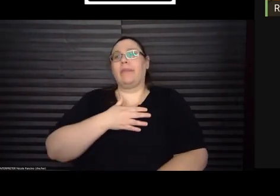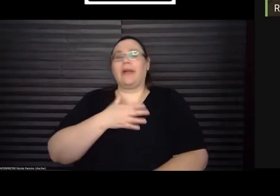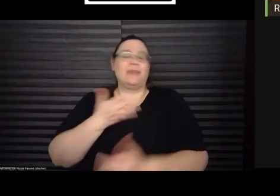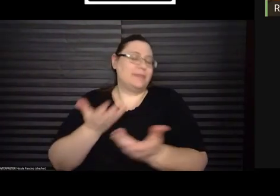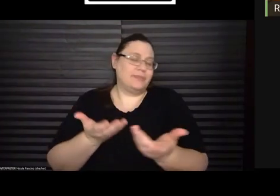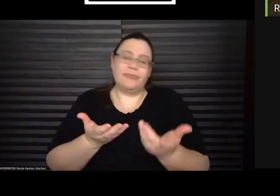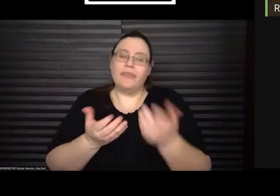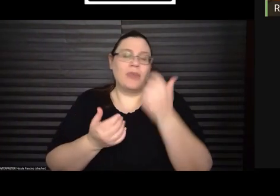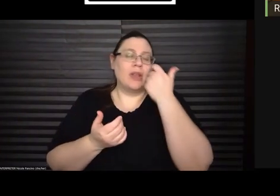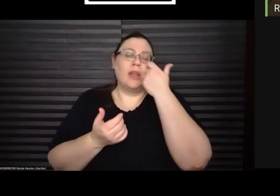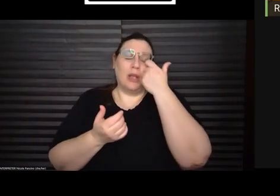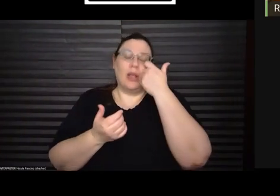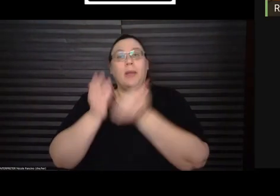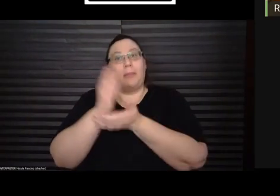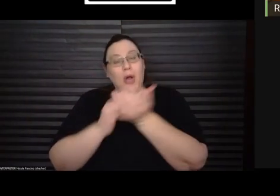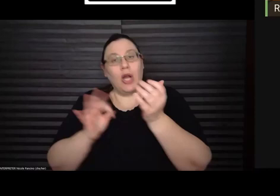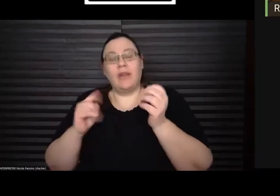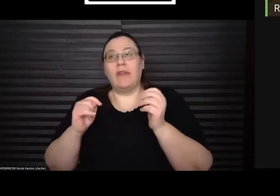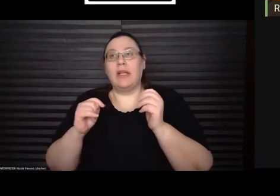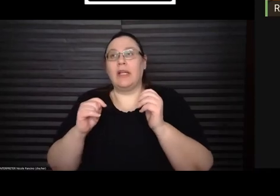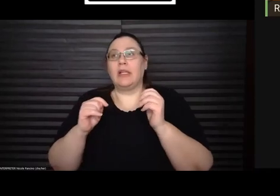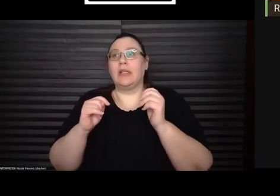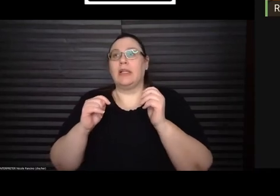my own, I mean,